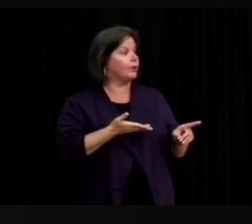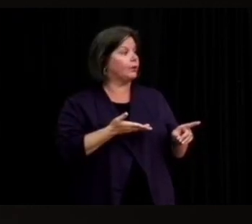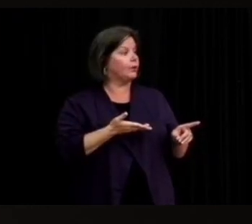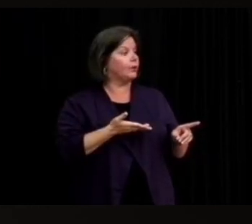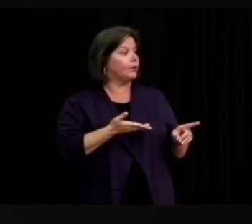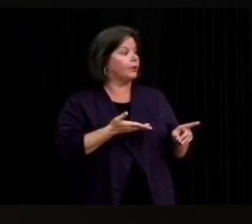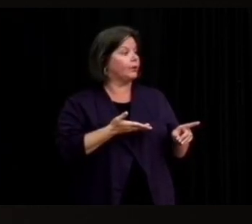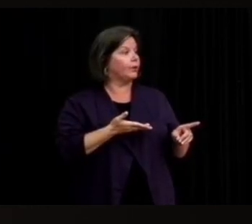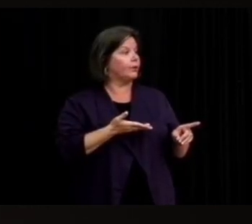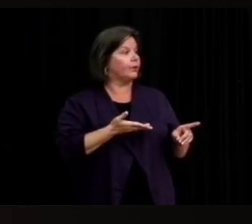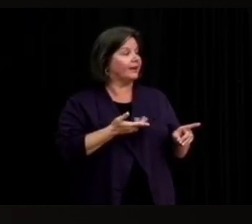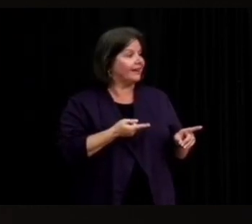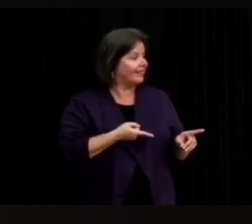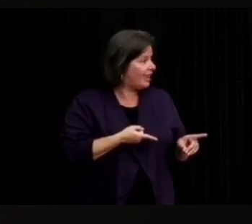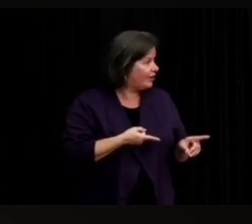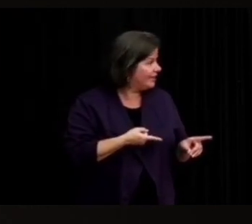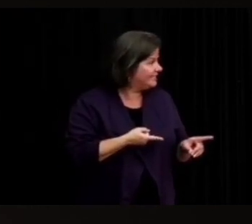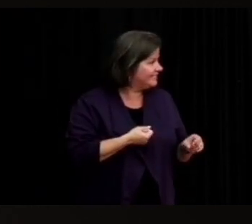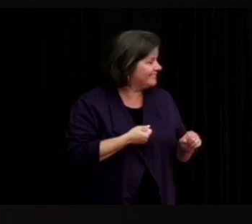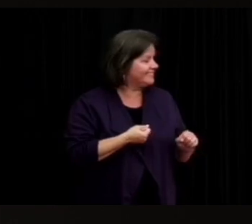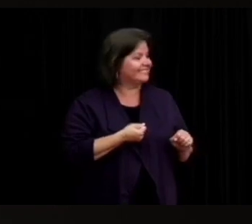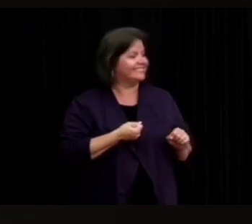There he is.